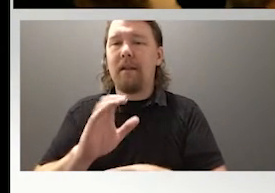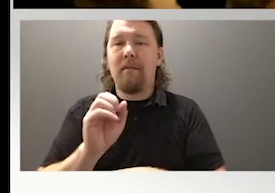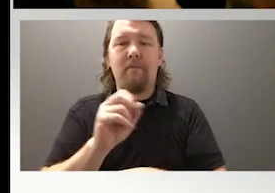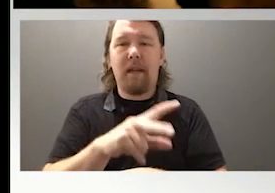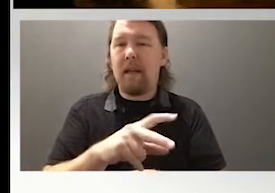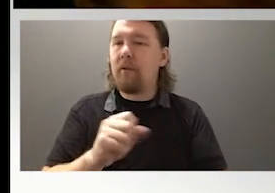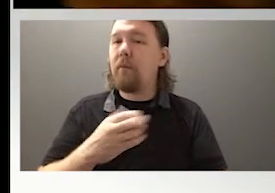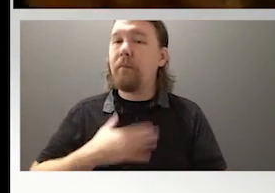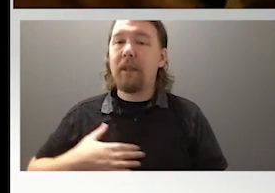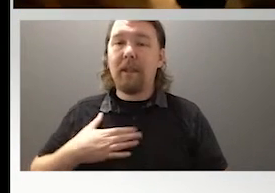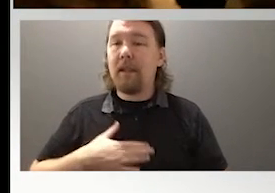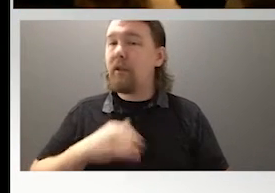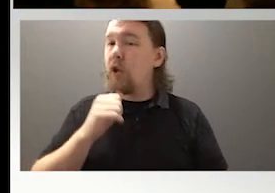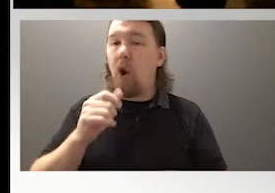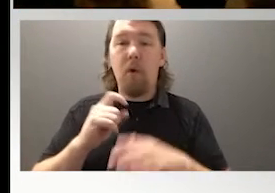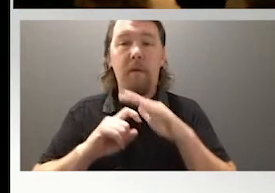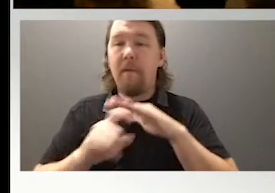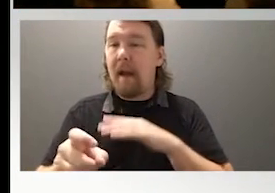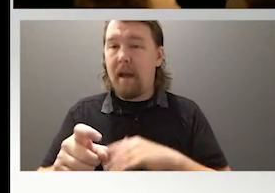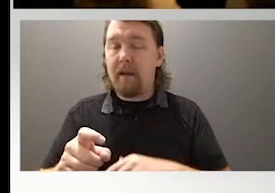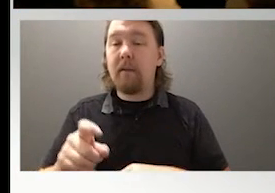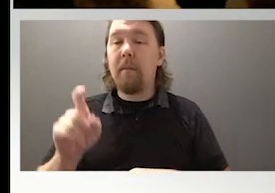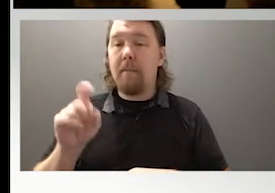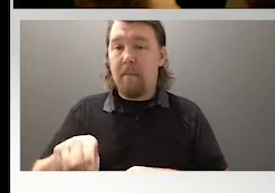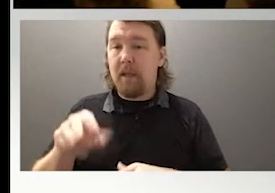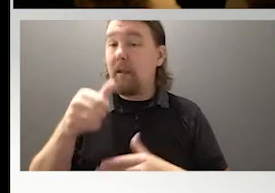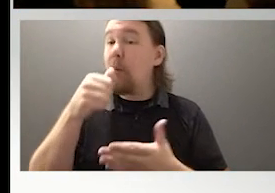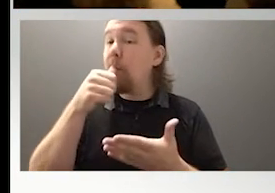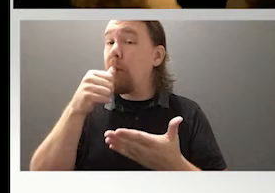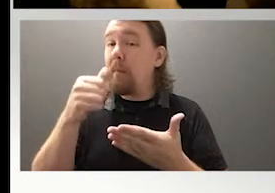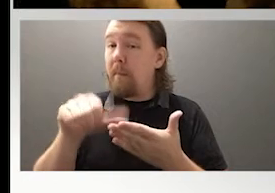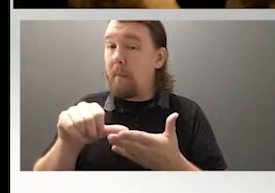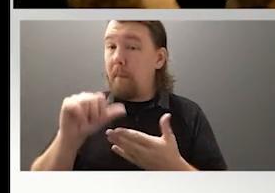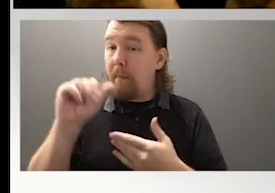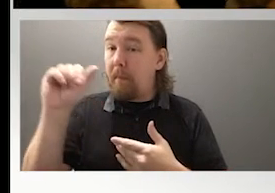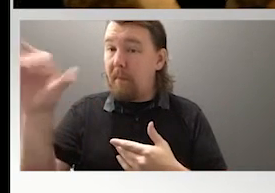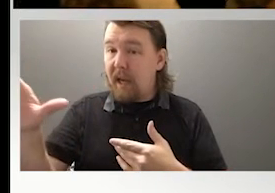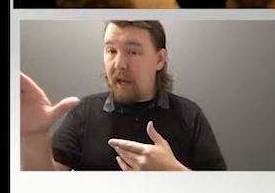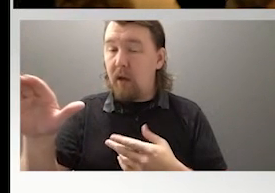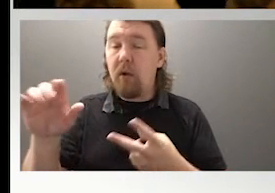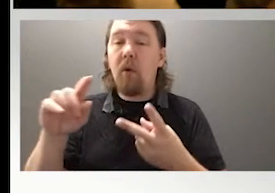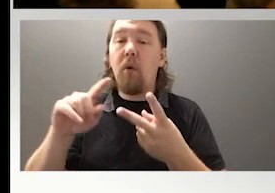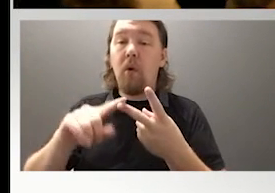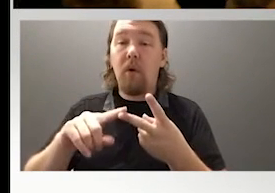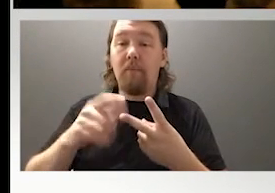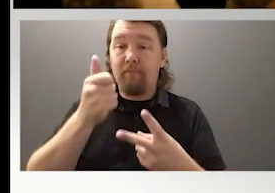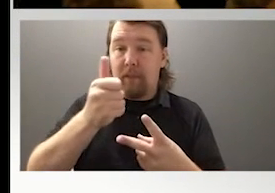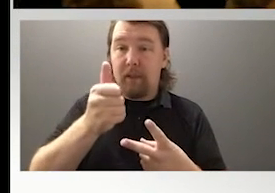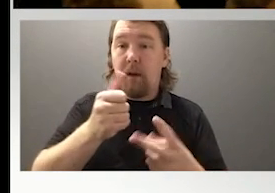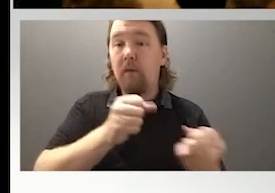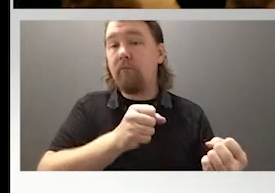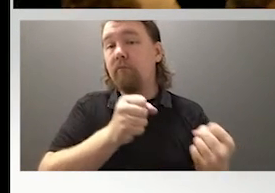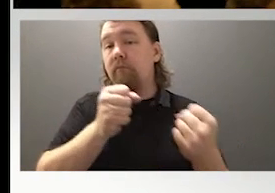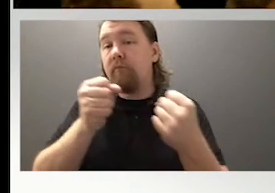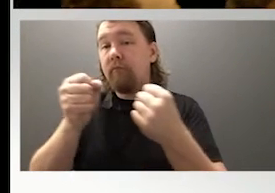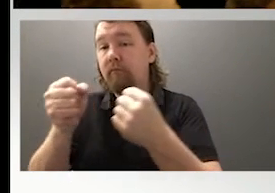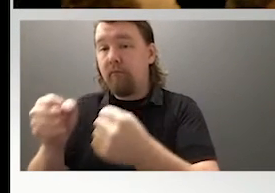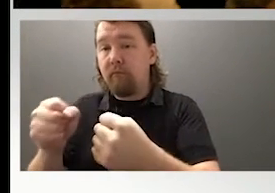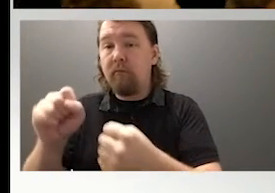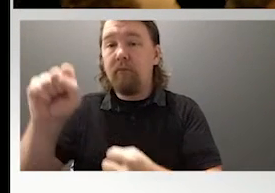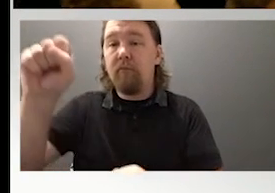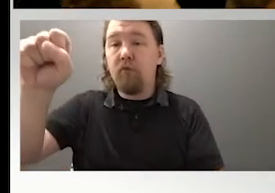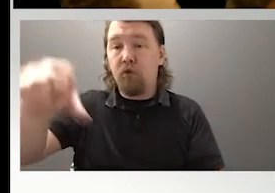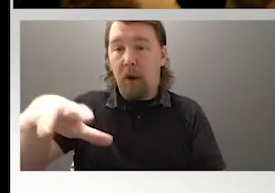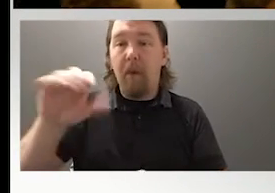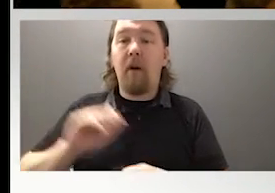so please make sure that you either mail the application or you hand it in. You bring it over to the